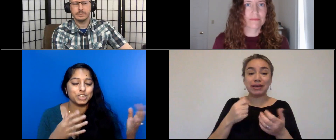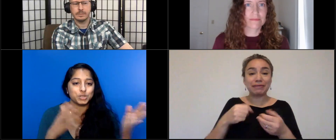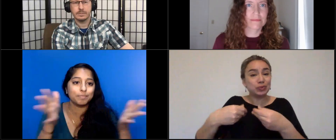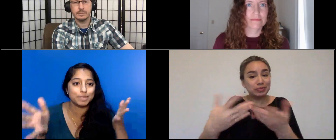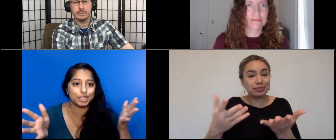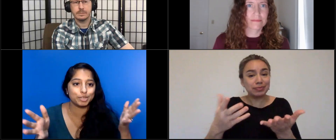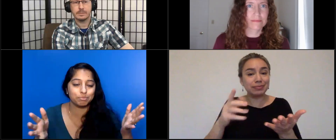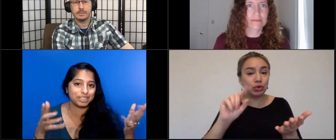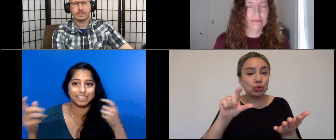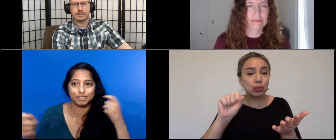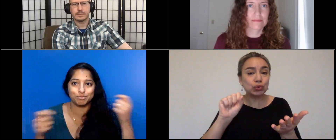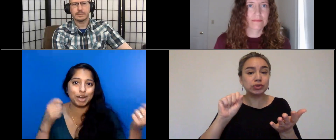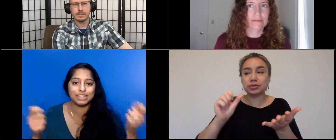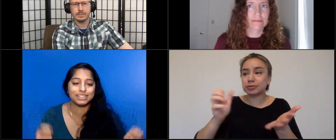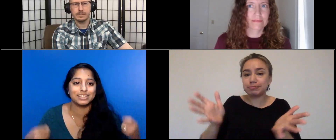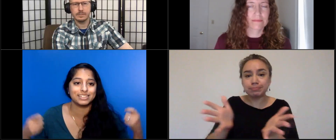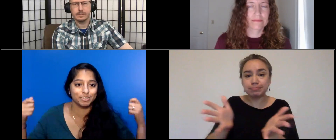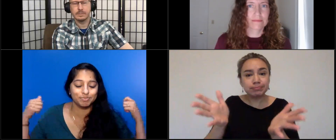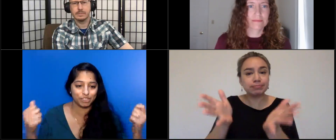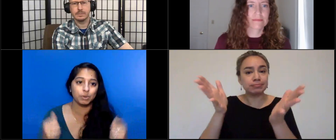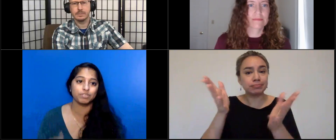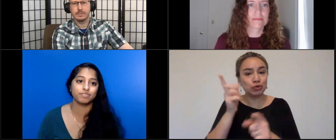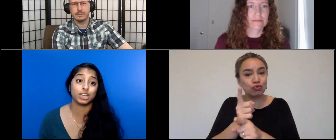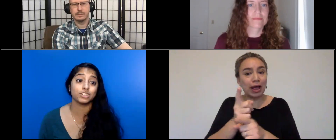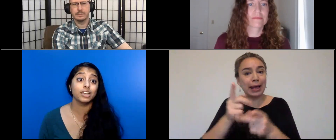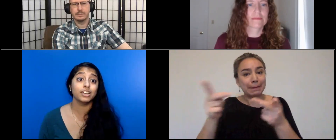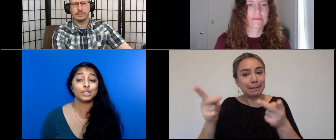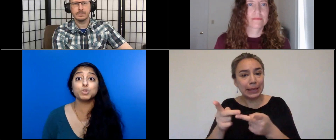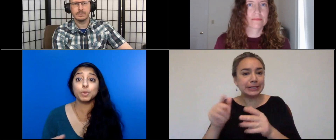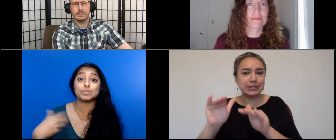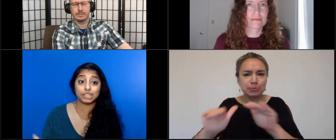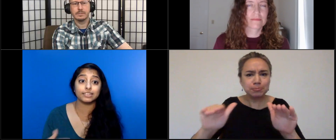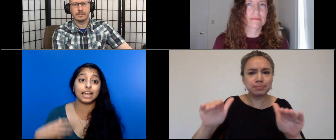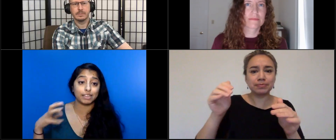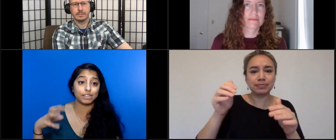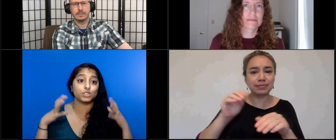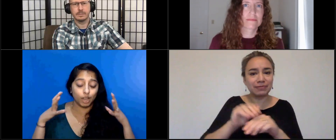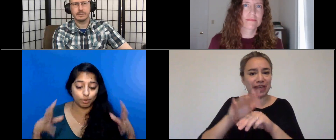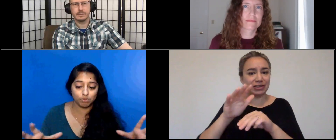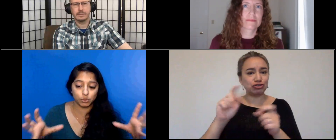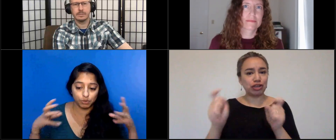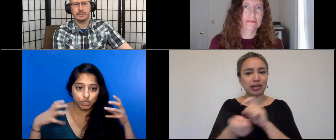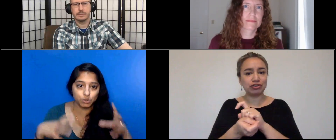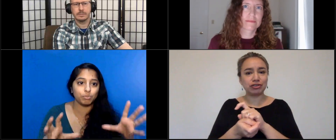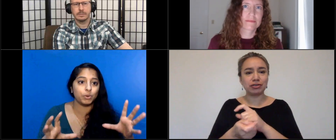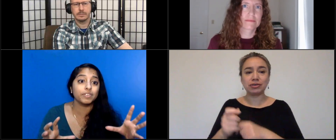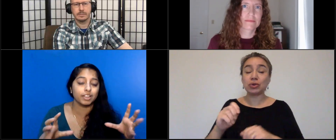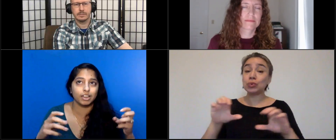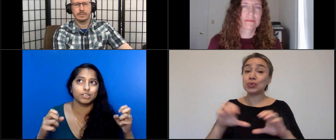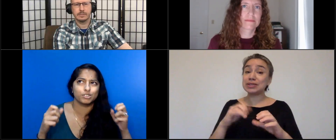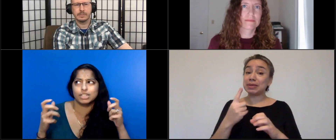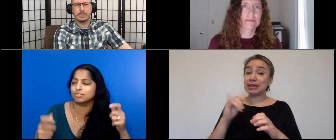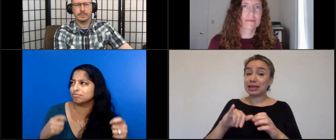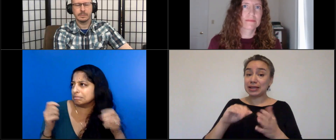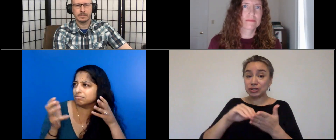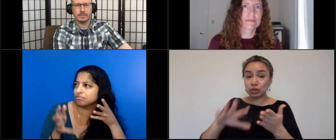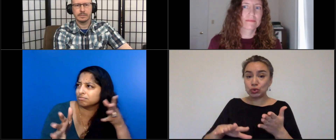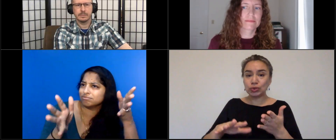and direct them to the right places to, affect change. So doing something like that, that's sort of student motivated, I